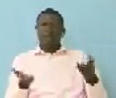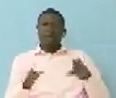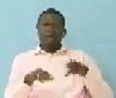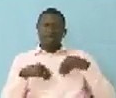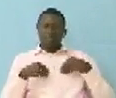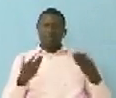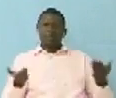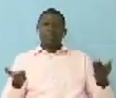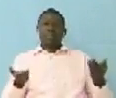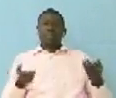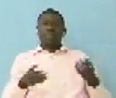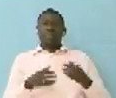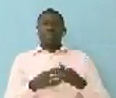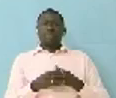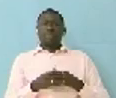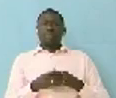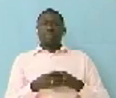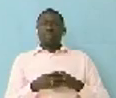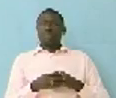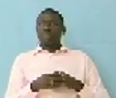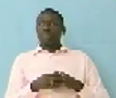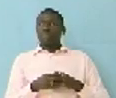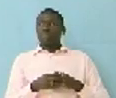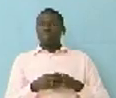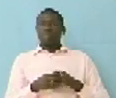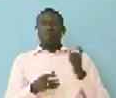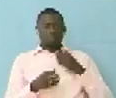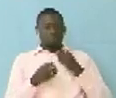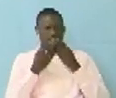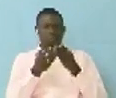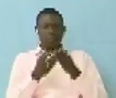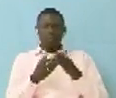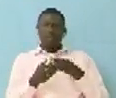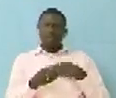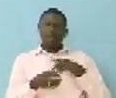That's what I'm saying. If that evidence is before you, take it. That is